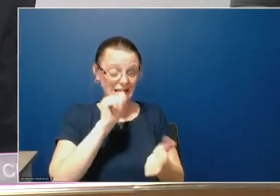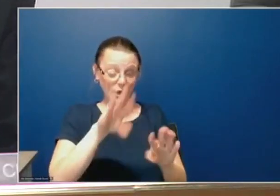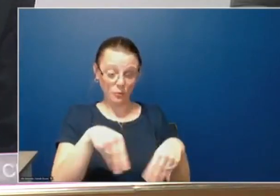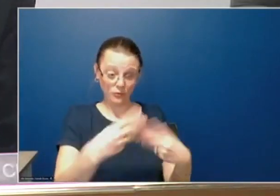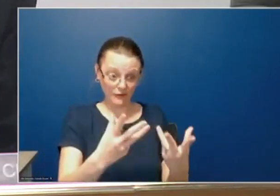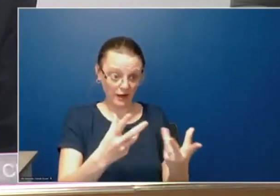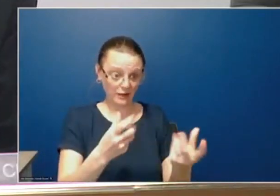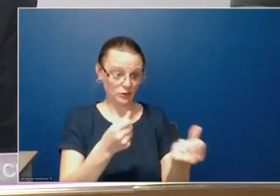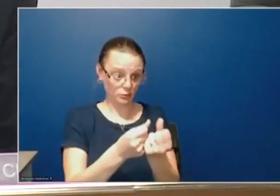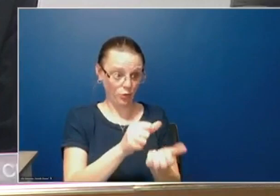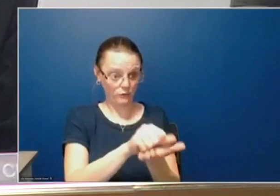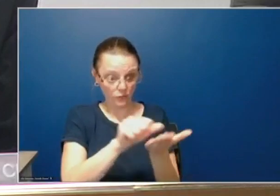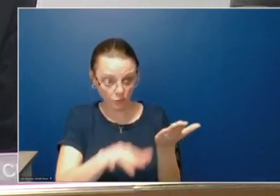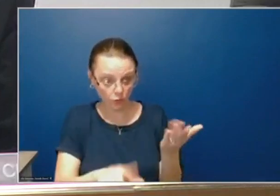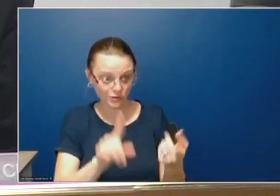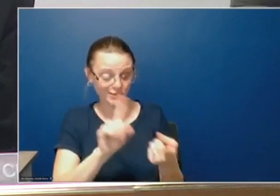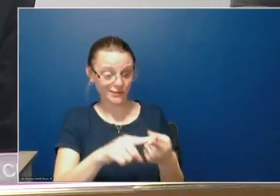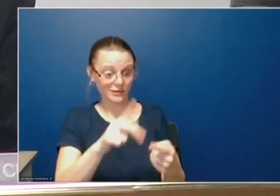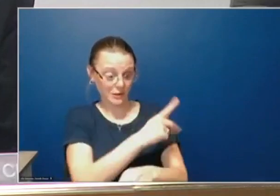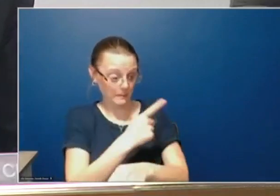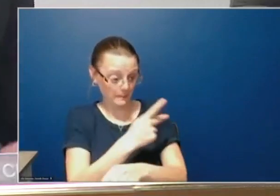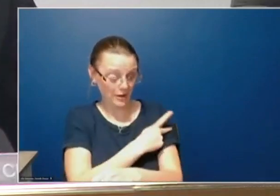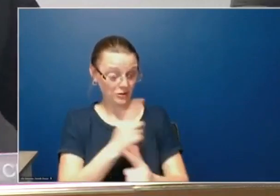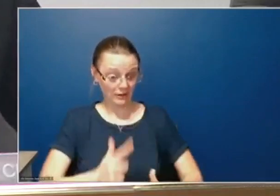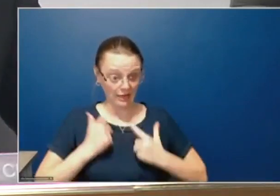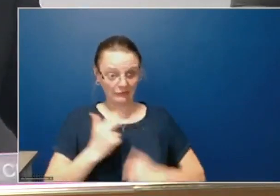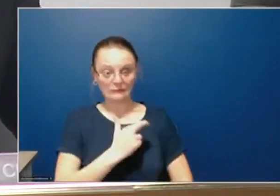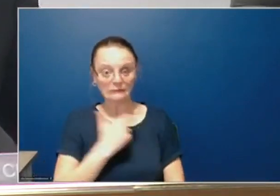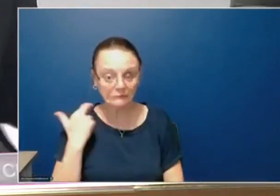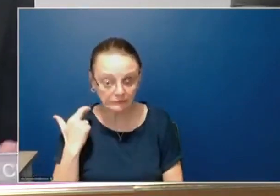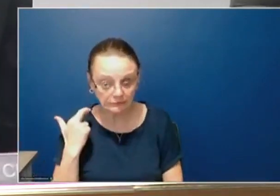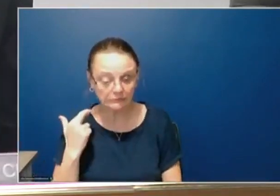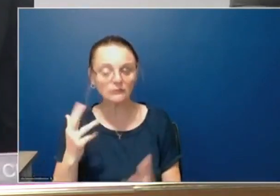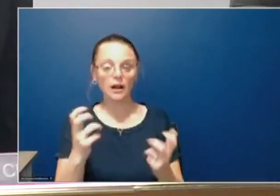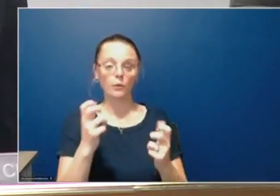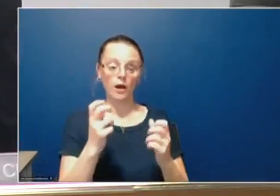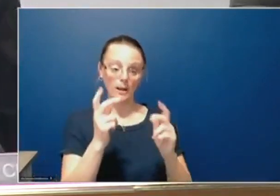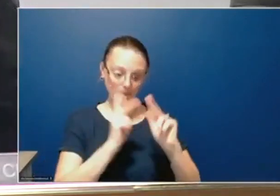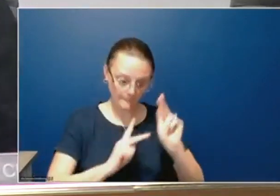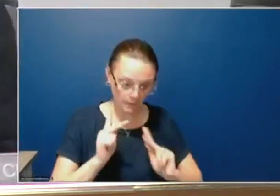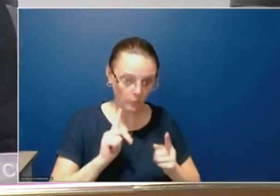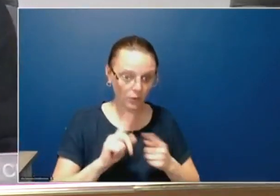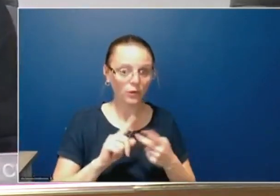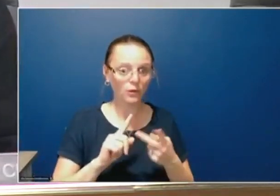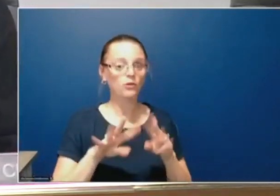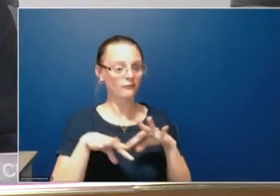abortion care. I want individuals and their families to be able to make that decision.